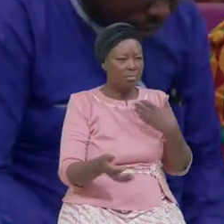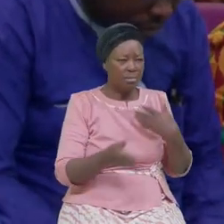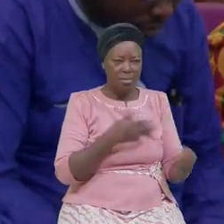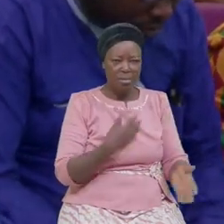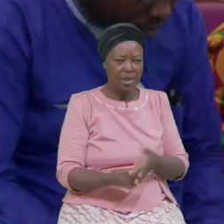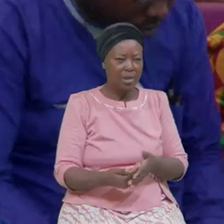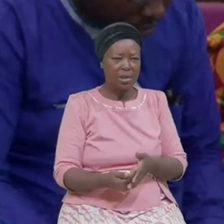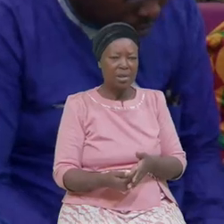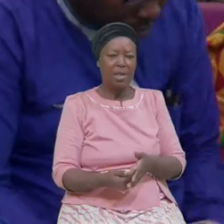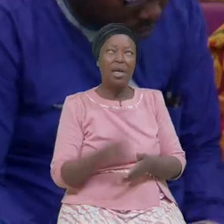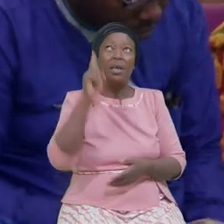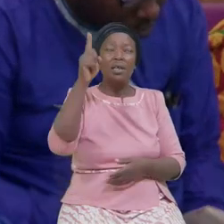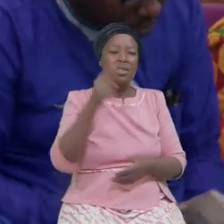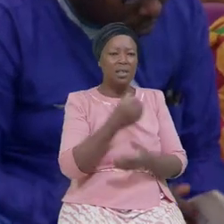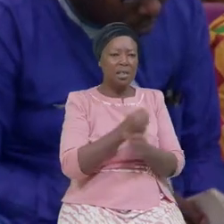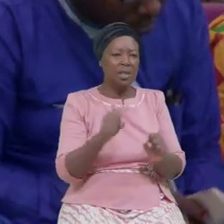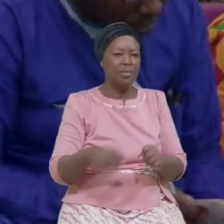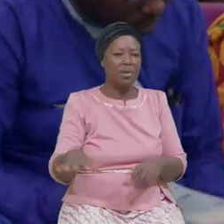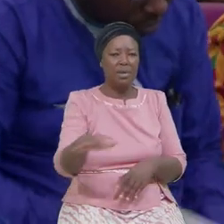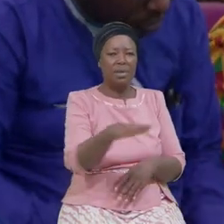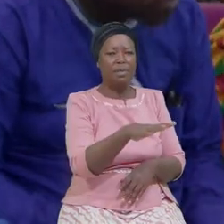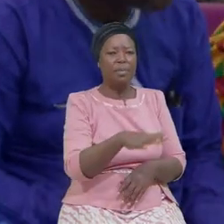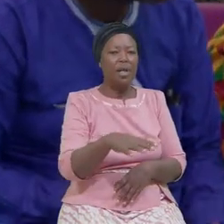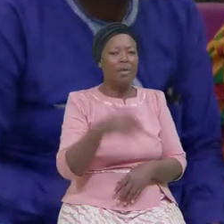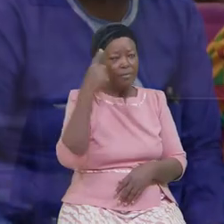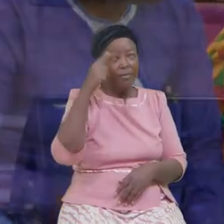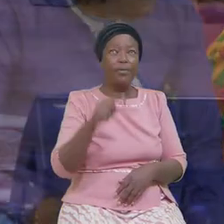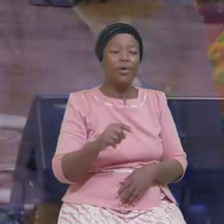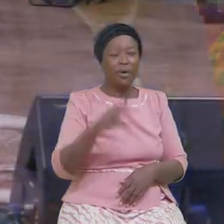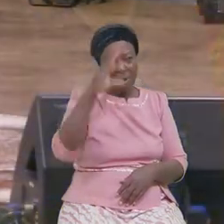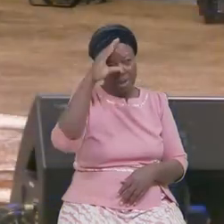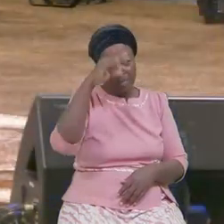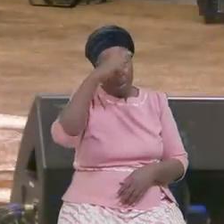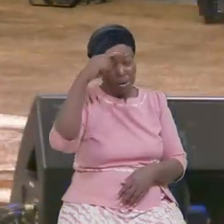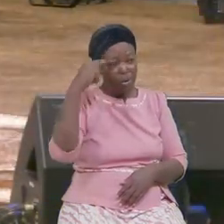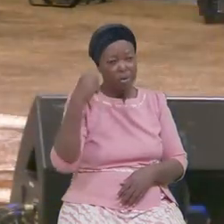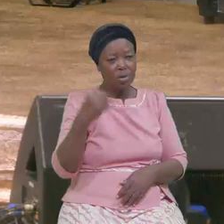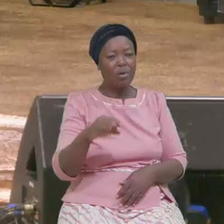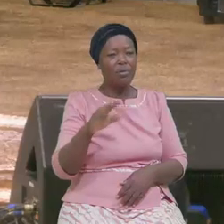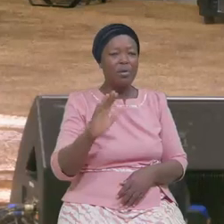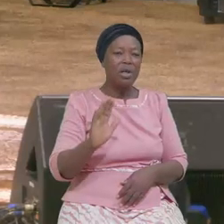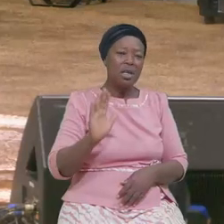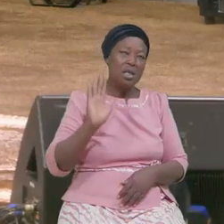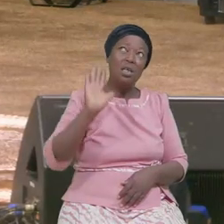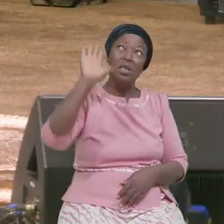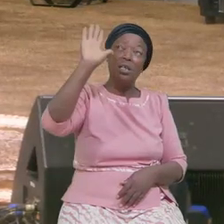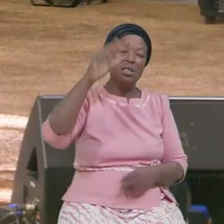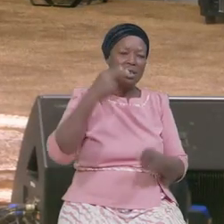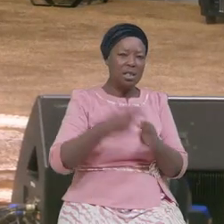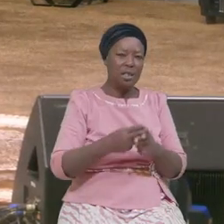nevertheless, he saved them for his name's sake. He saved